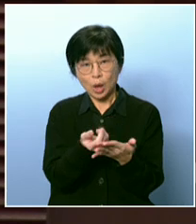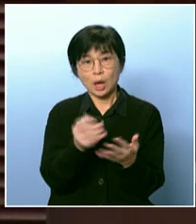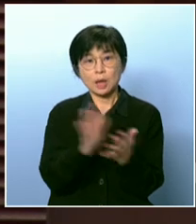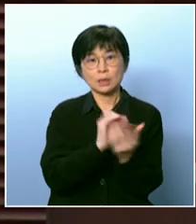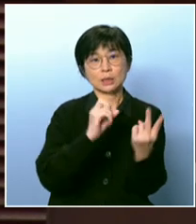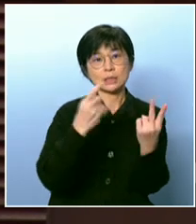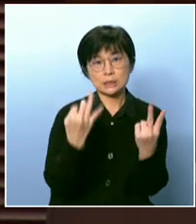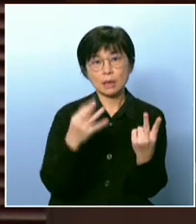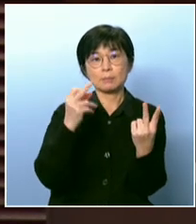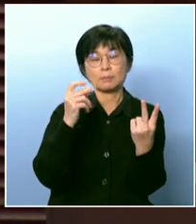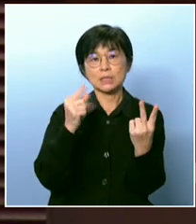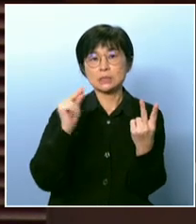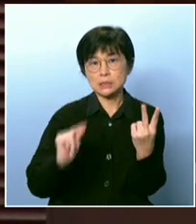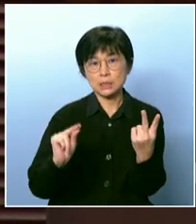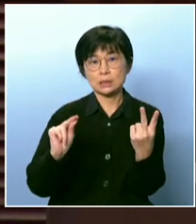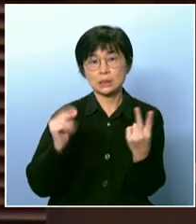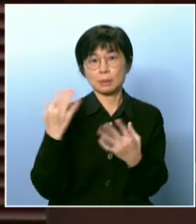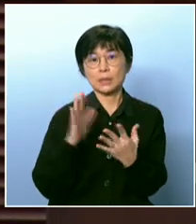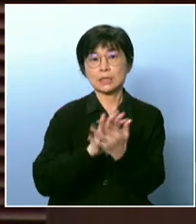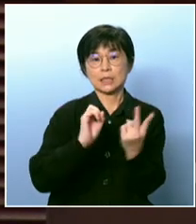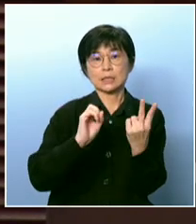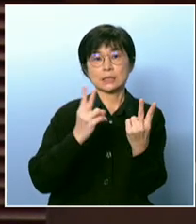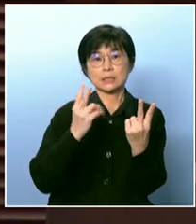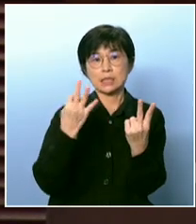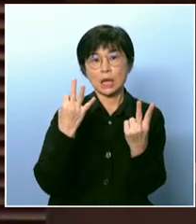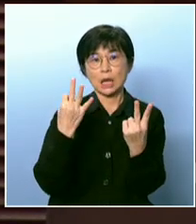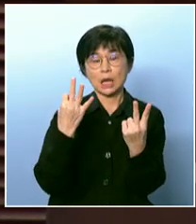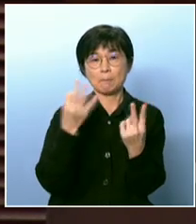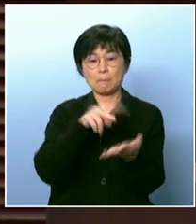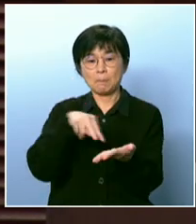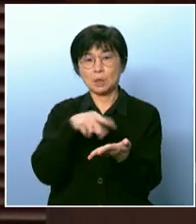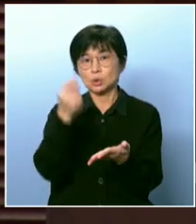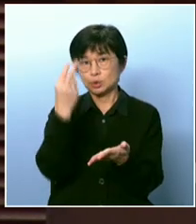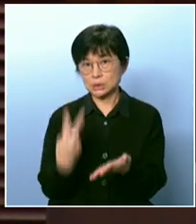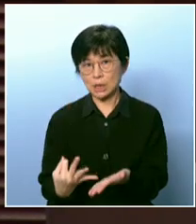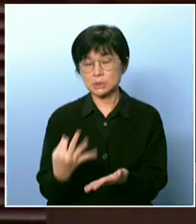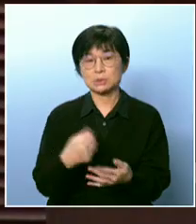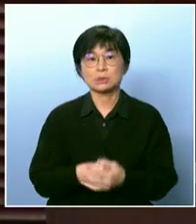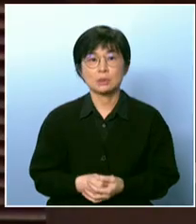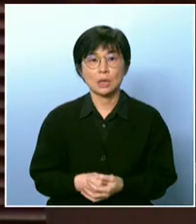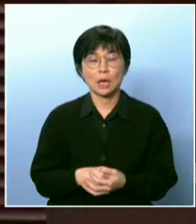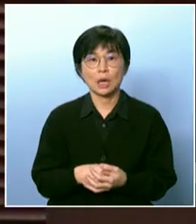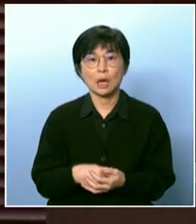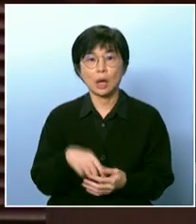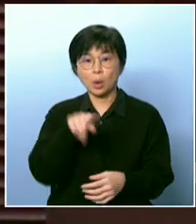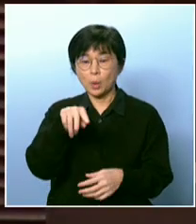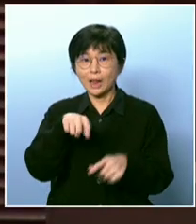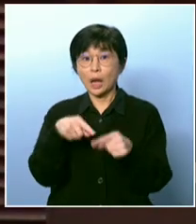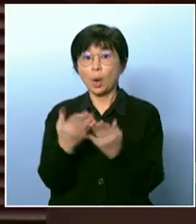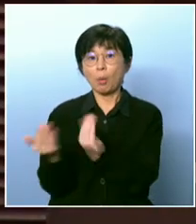my answers in due course. As for KPIs, we already did 3 reviews